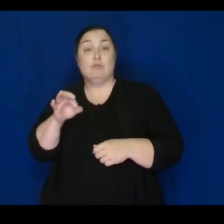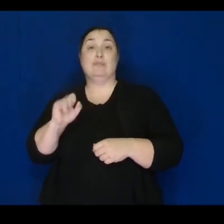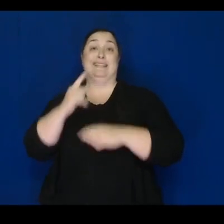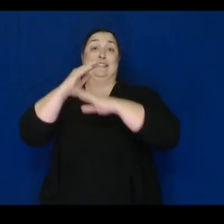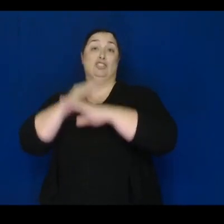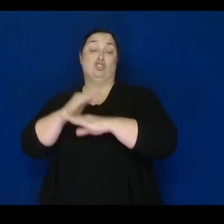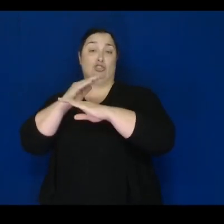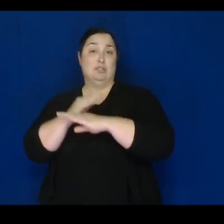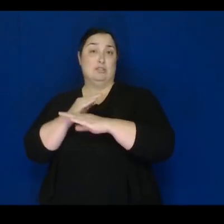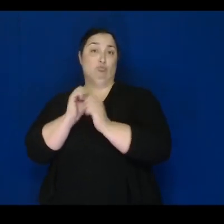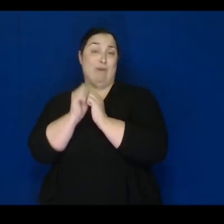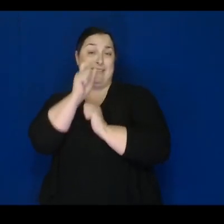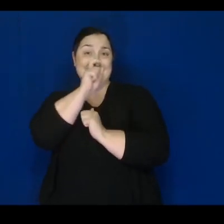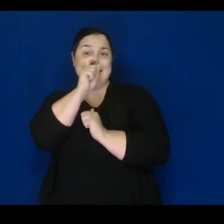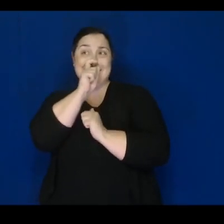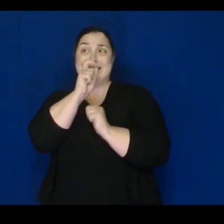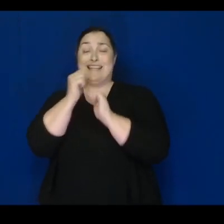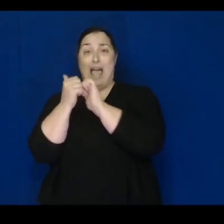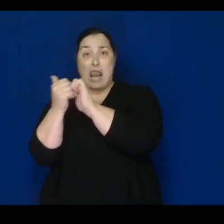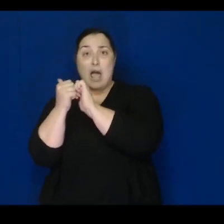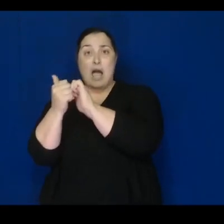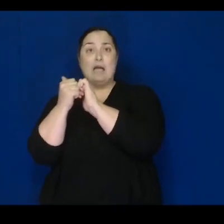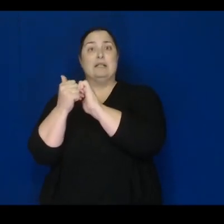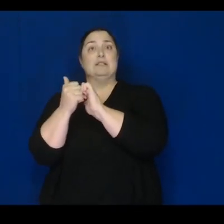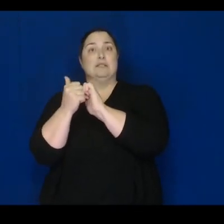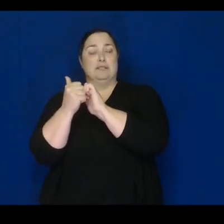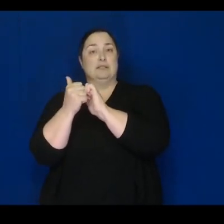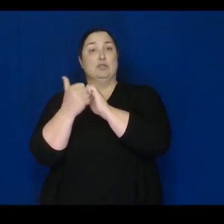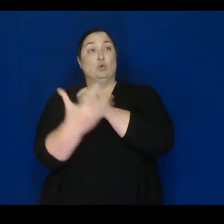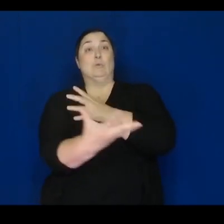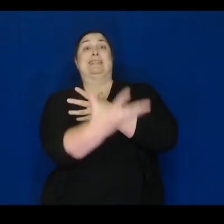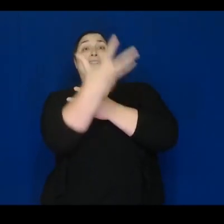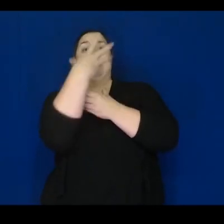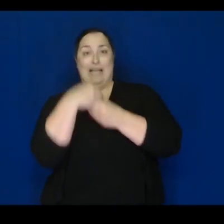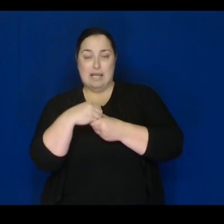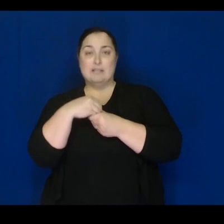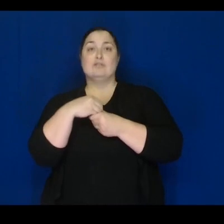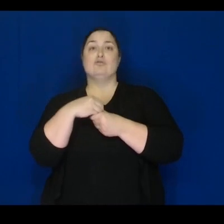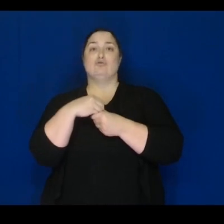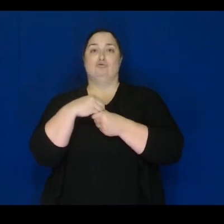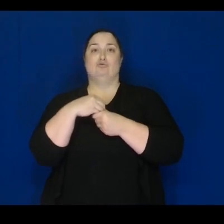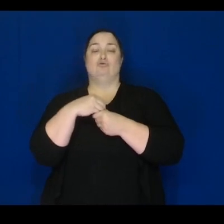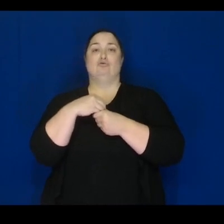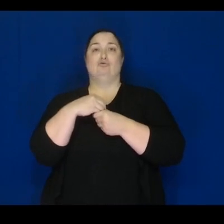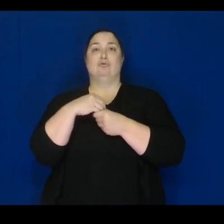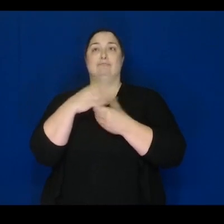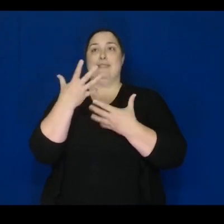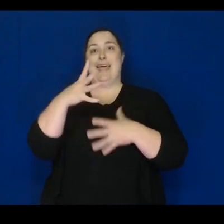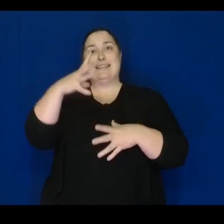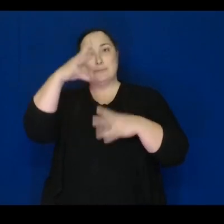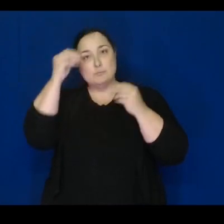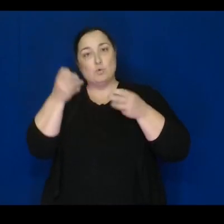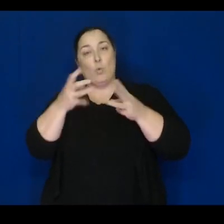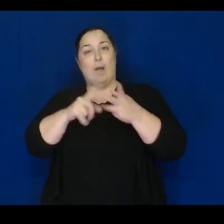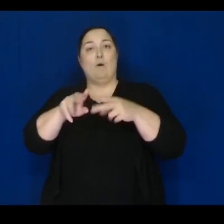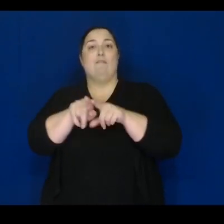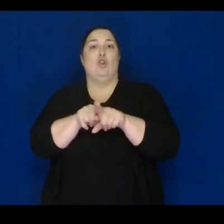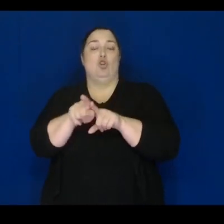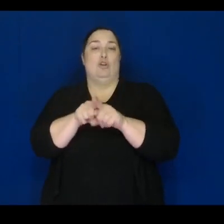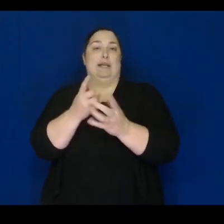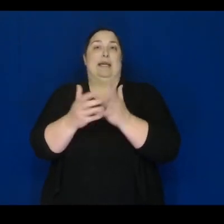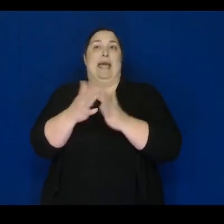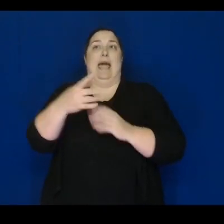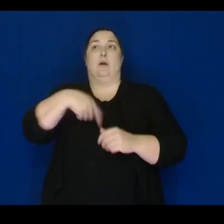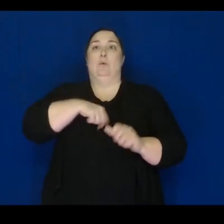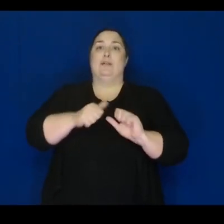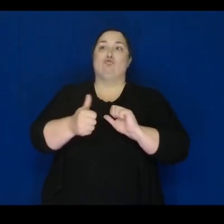to engage with arts ways, experiential ways of learning and experiencing and how we interact and have